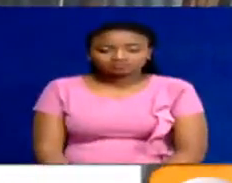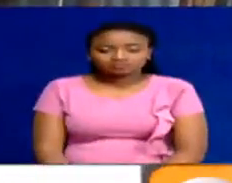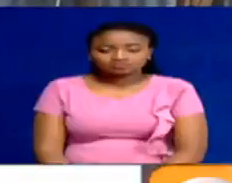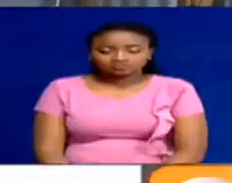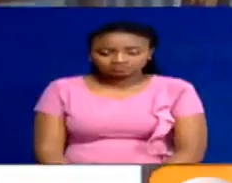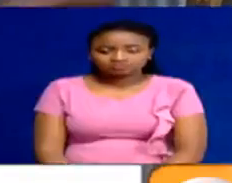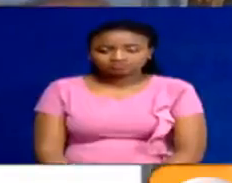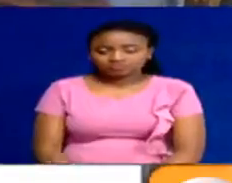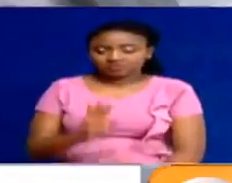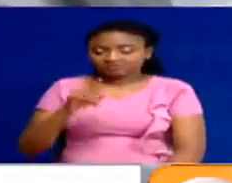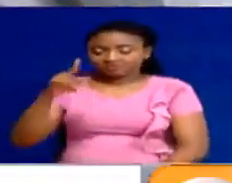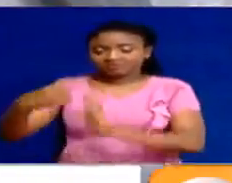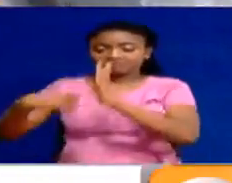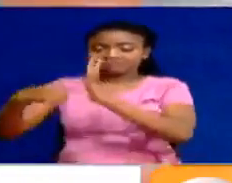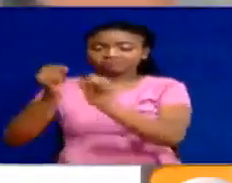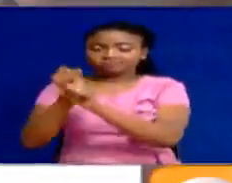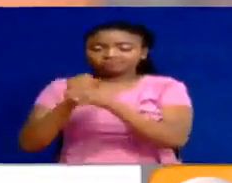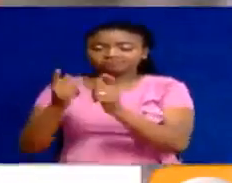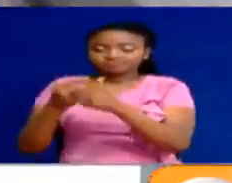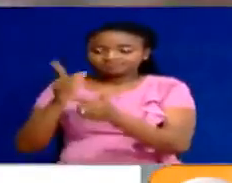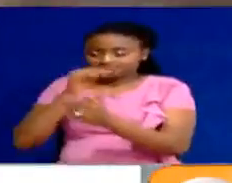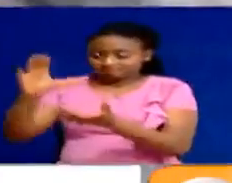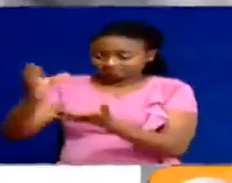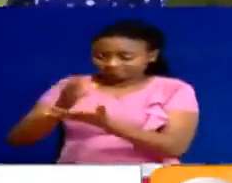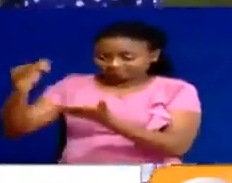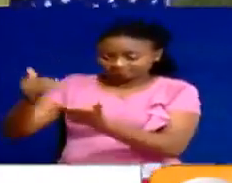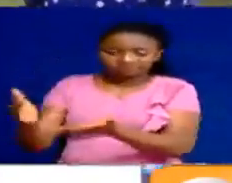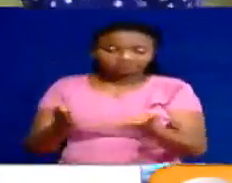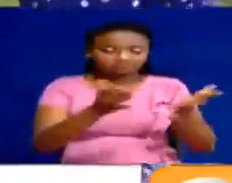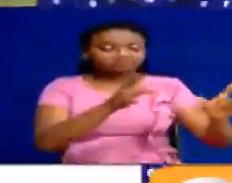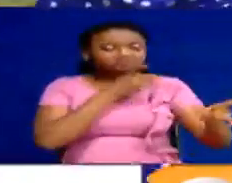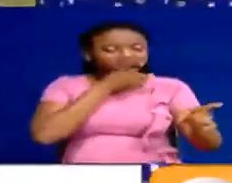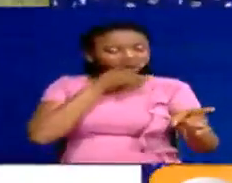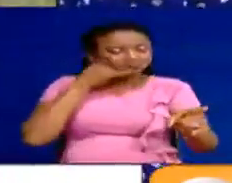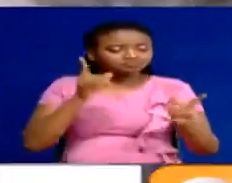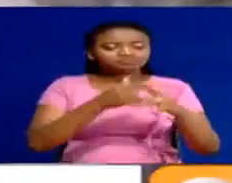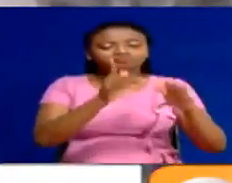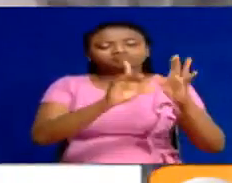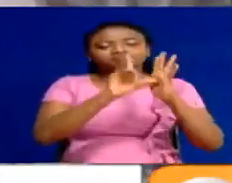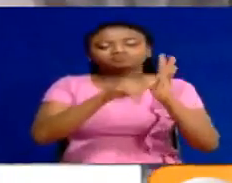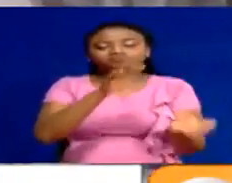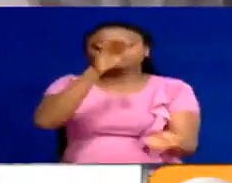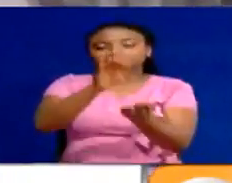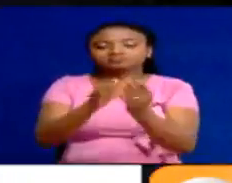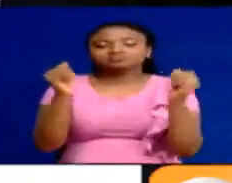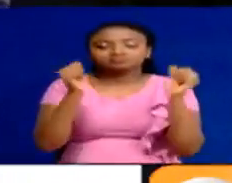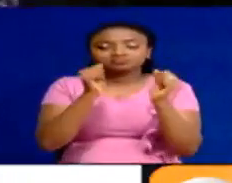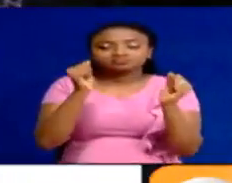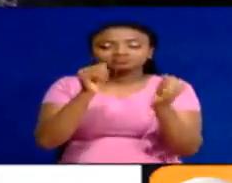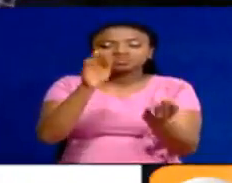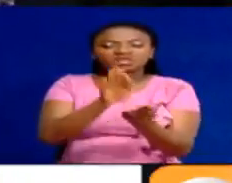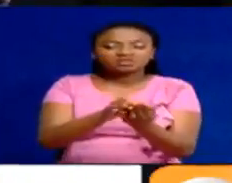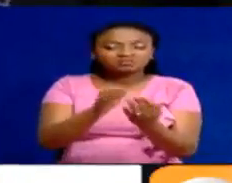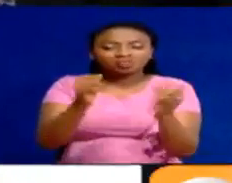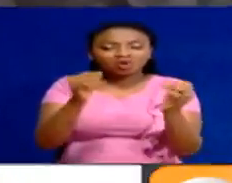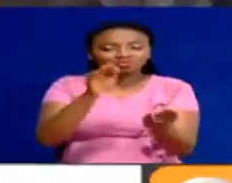From the briquette making machine, the briquettes are then taken out for drying and then later to the stores. Tuko na